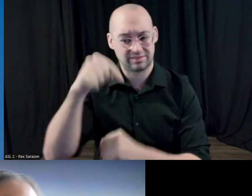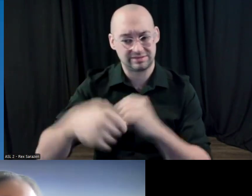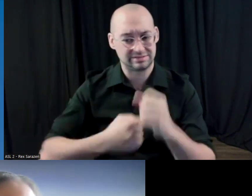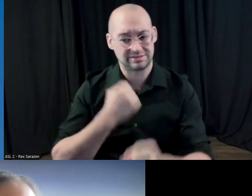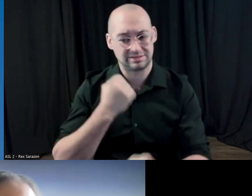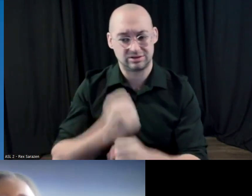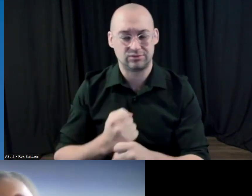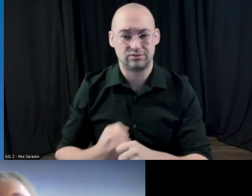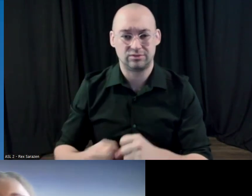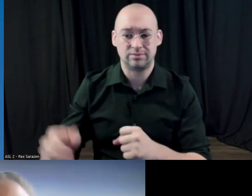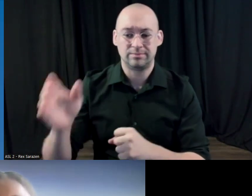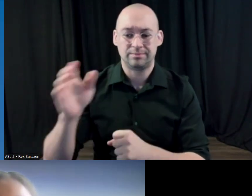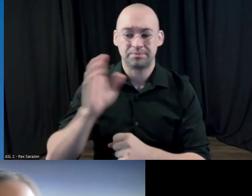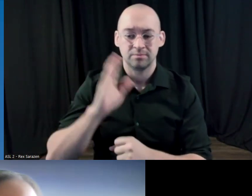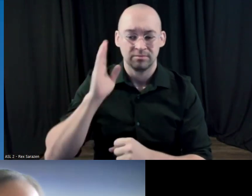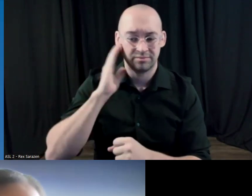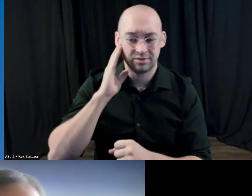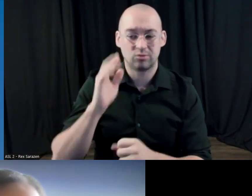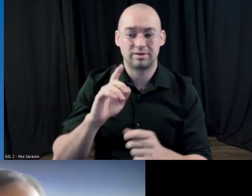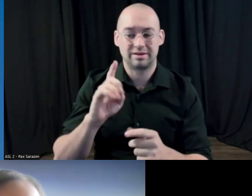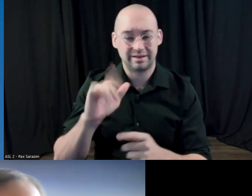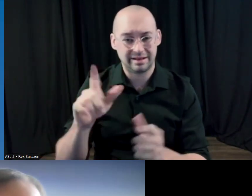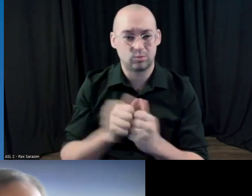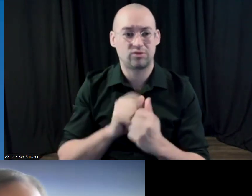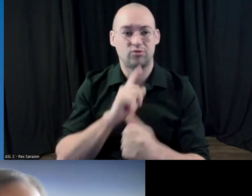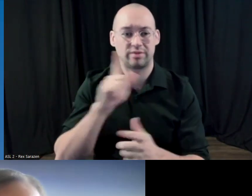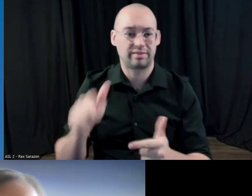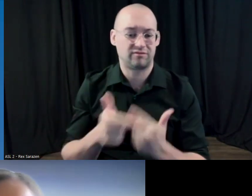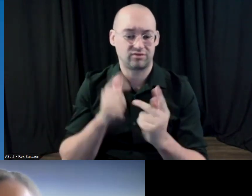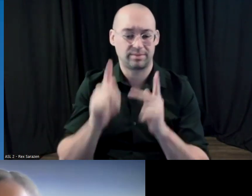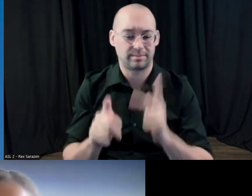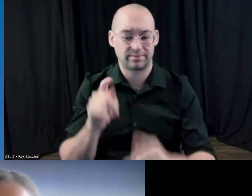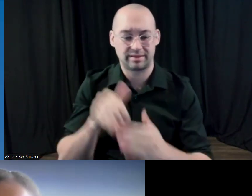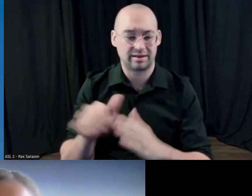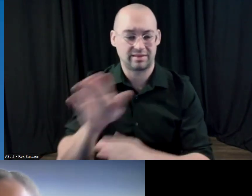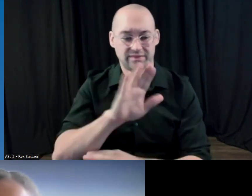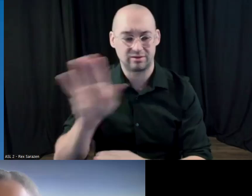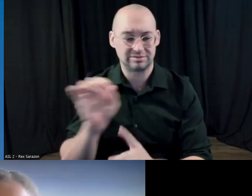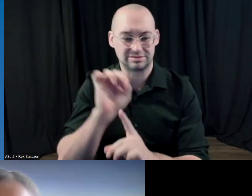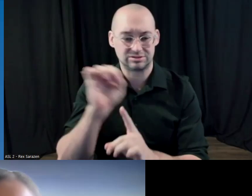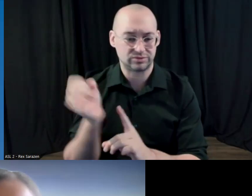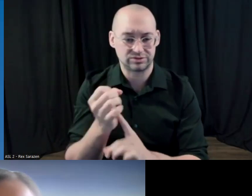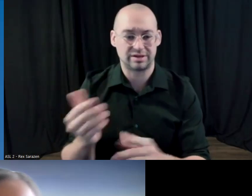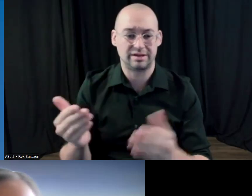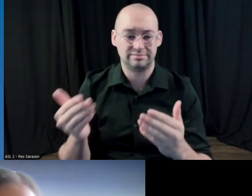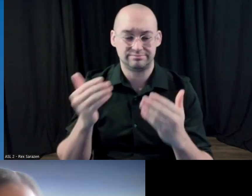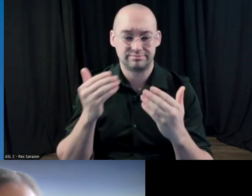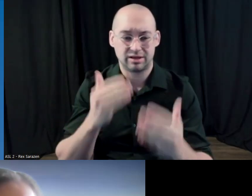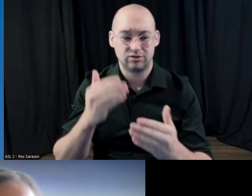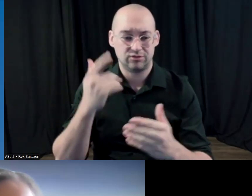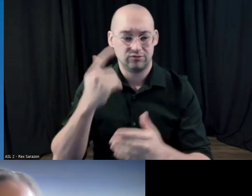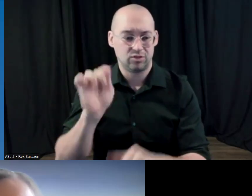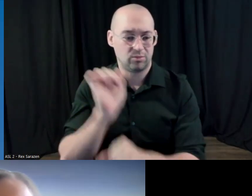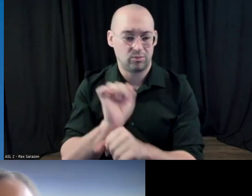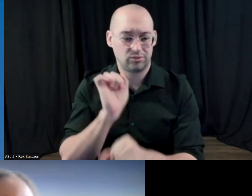that you're dealing with real life people in their situation. And I thank you so much for all the work that you guys are doing.